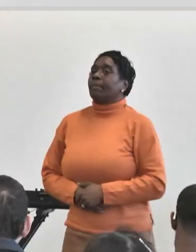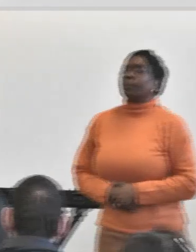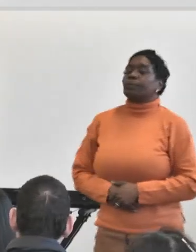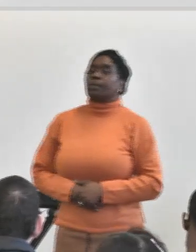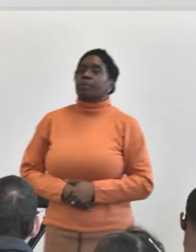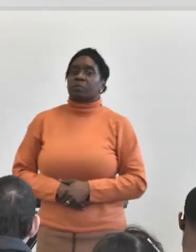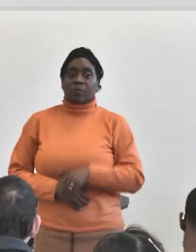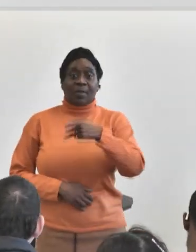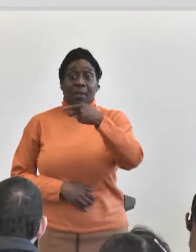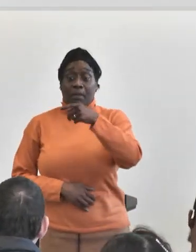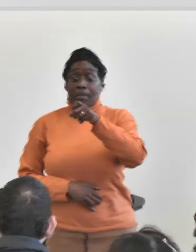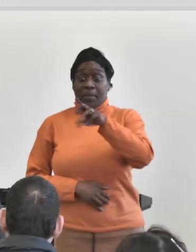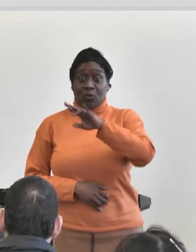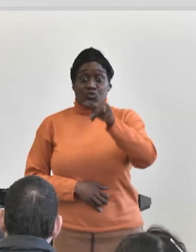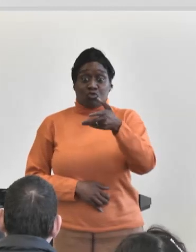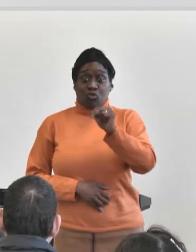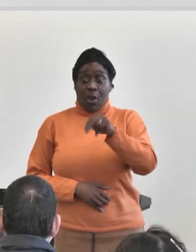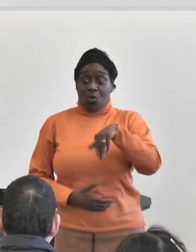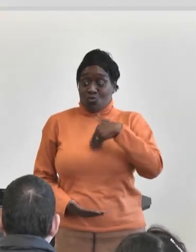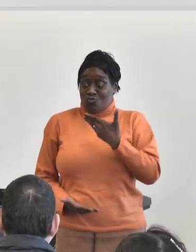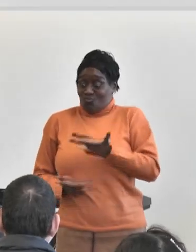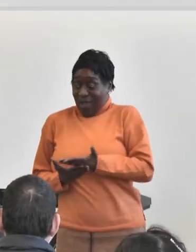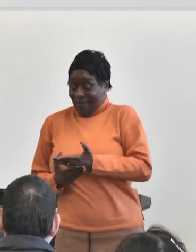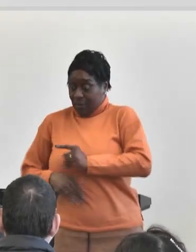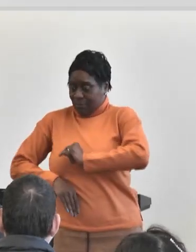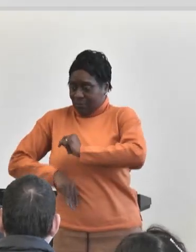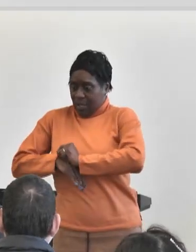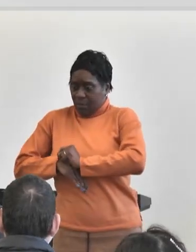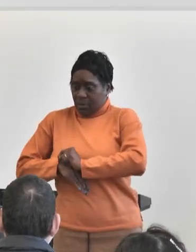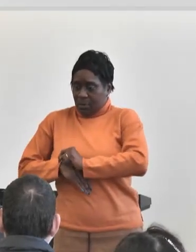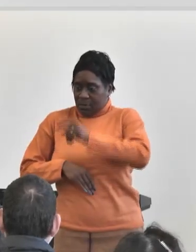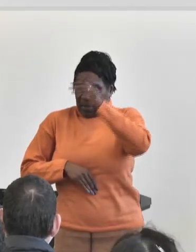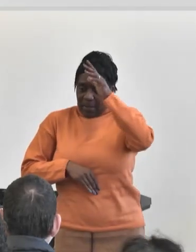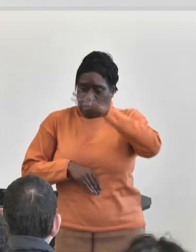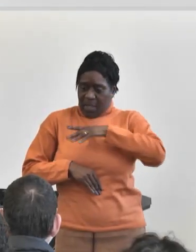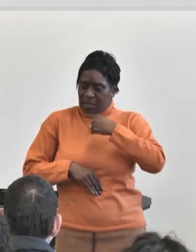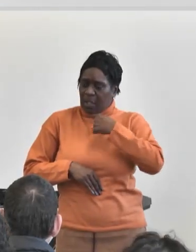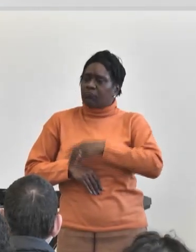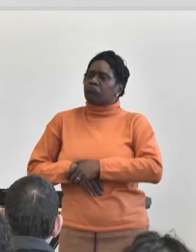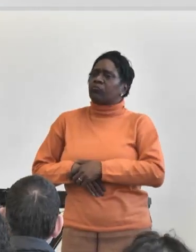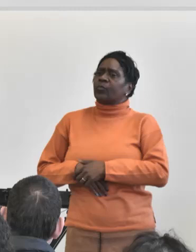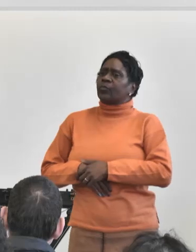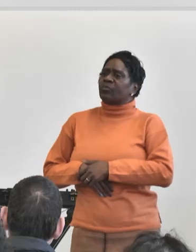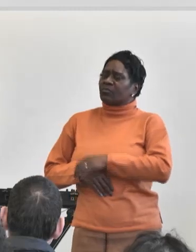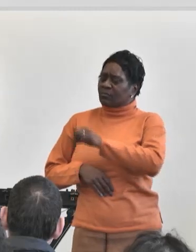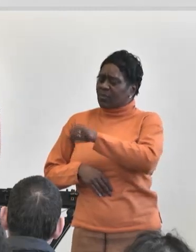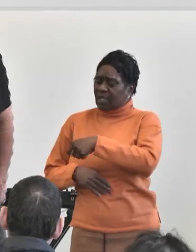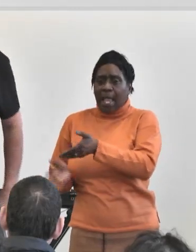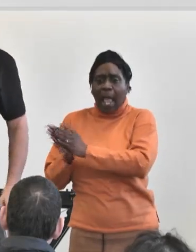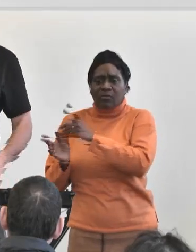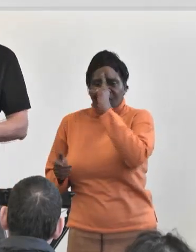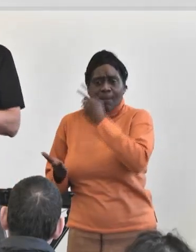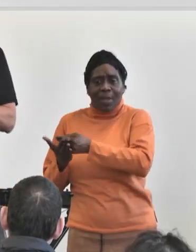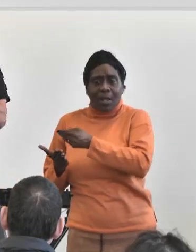particular. Peter and John walk in. Pedro y Juan llegan. And this man said, y este hombre dice, he asked them for a gift.